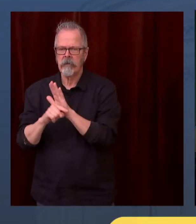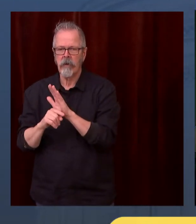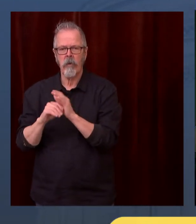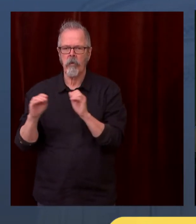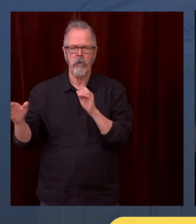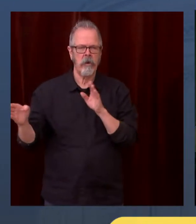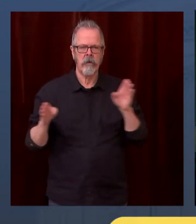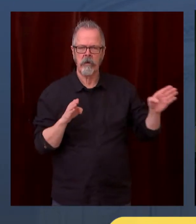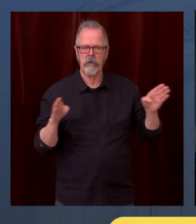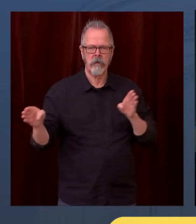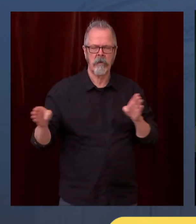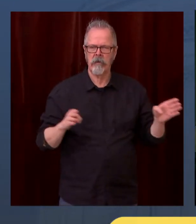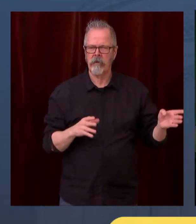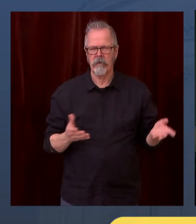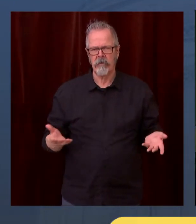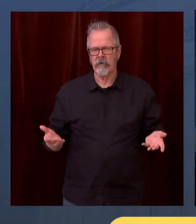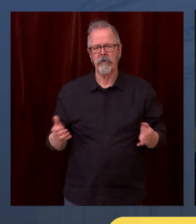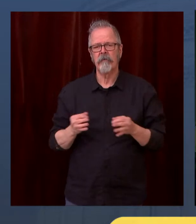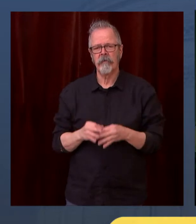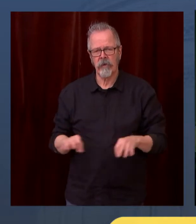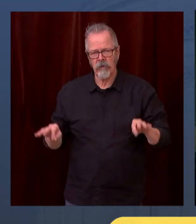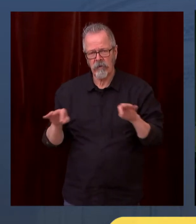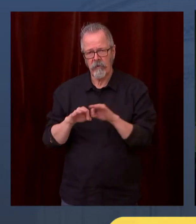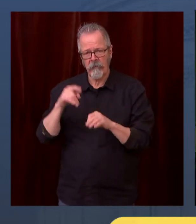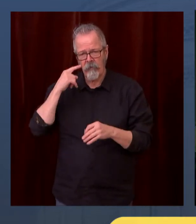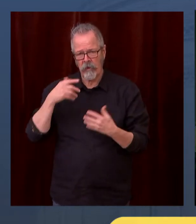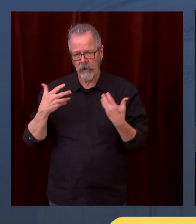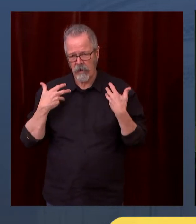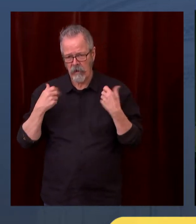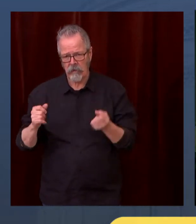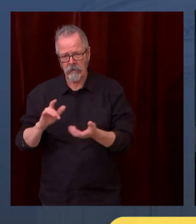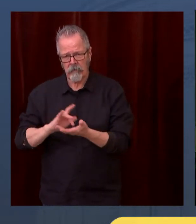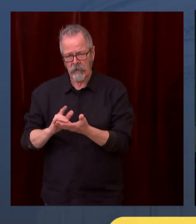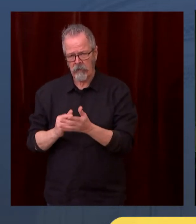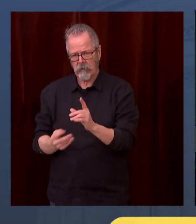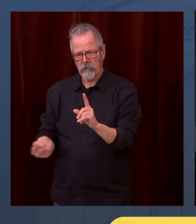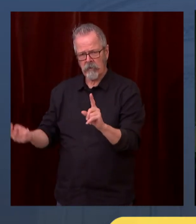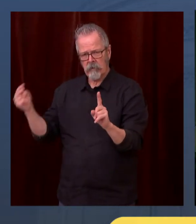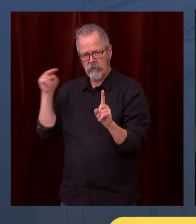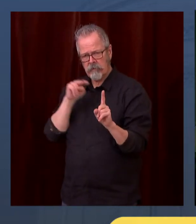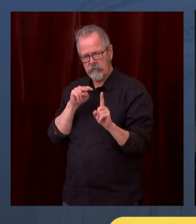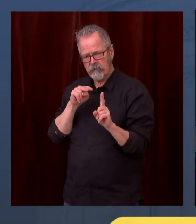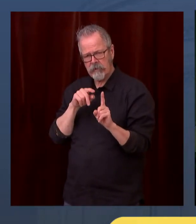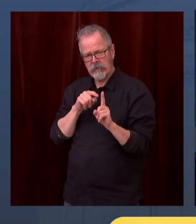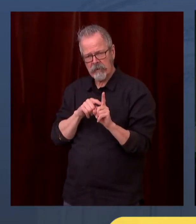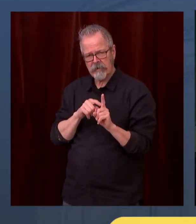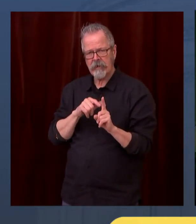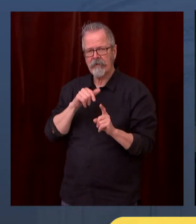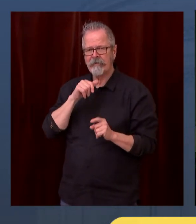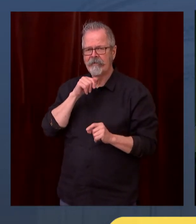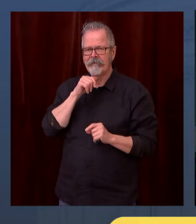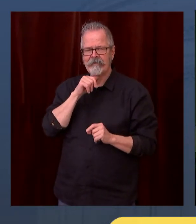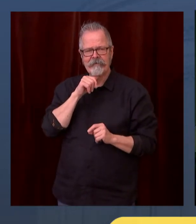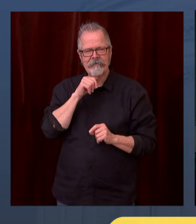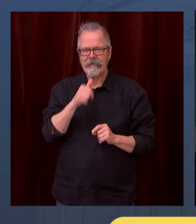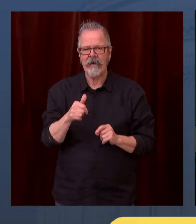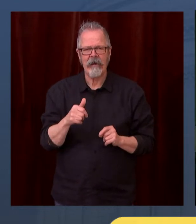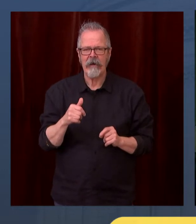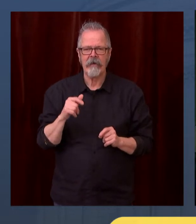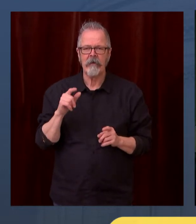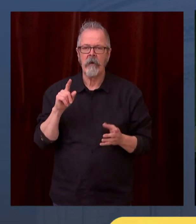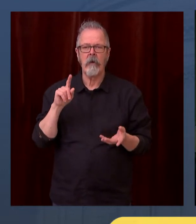so I do think it's important from a health and medical standpoint that this is not just coming from a standpoint